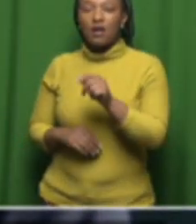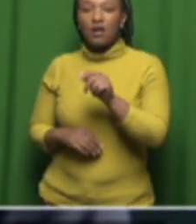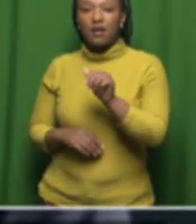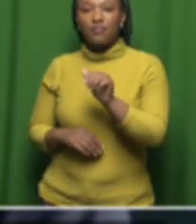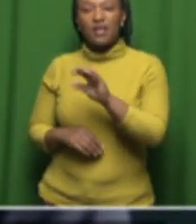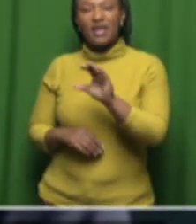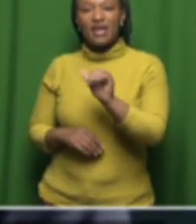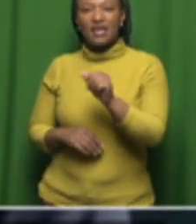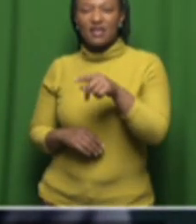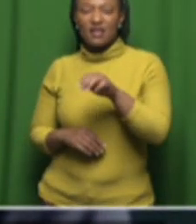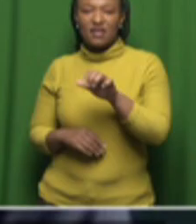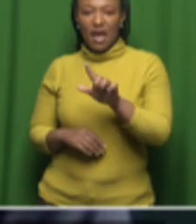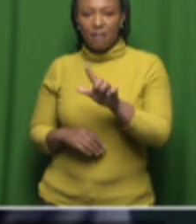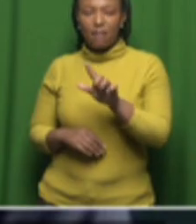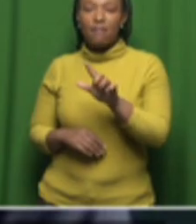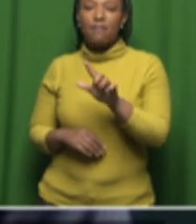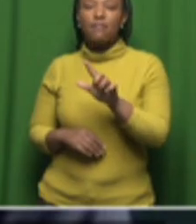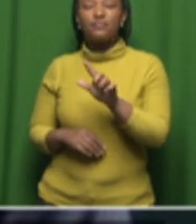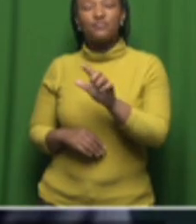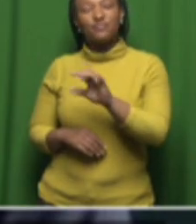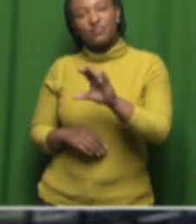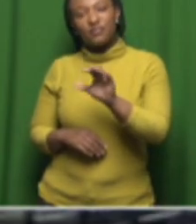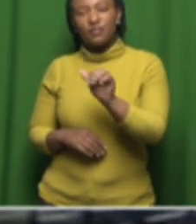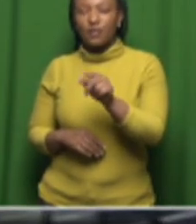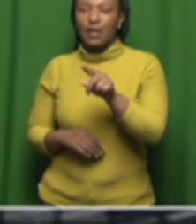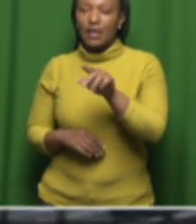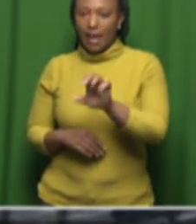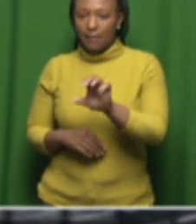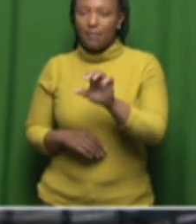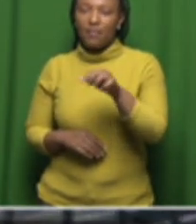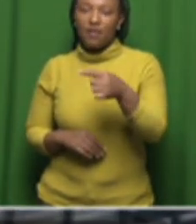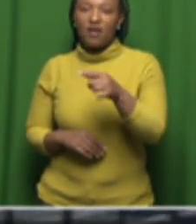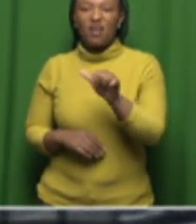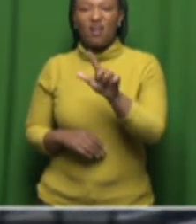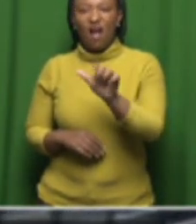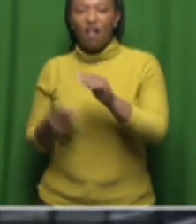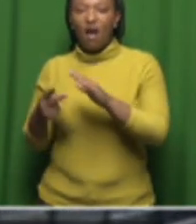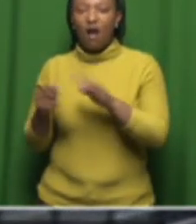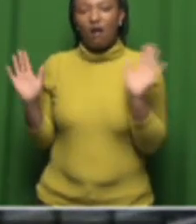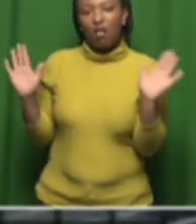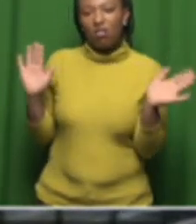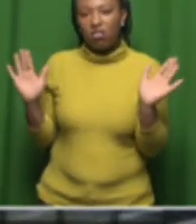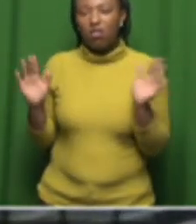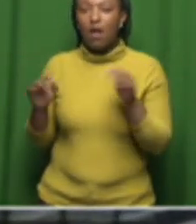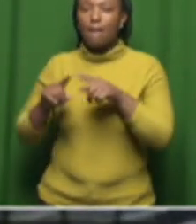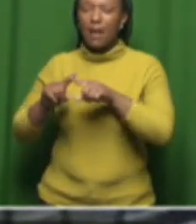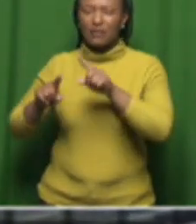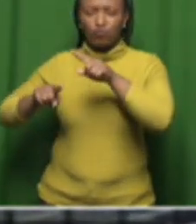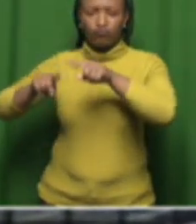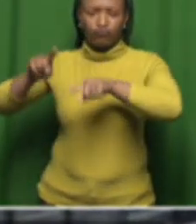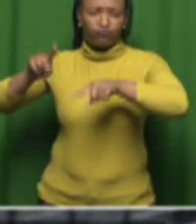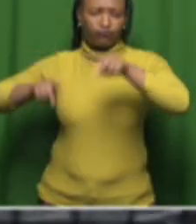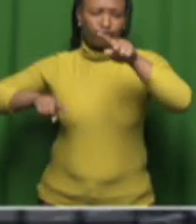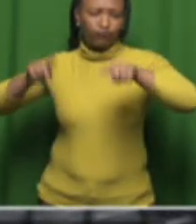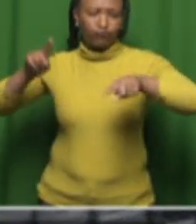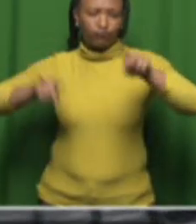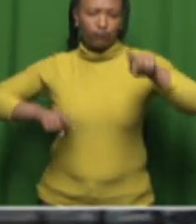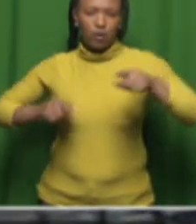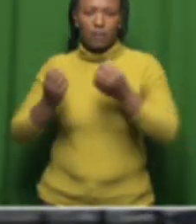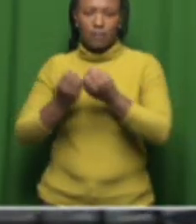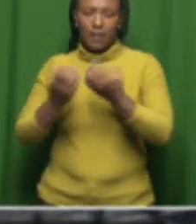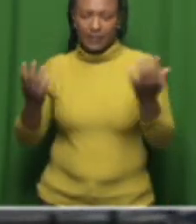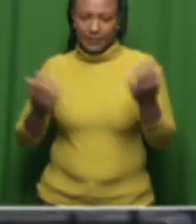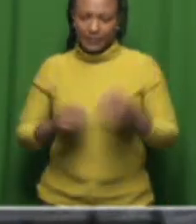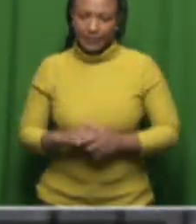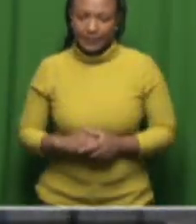is some in there as well. And it all depends on who comes in and who comes out, but the variety is endless. And if we maybe